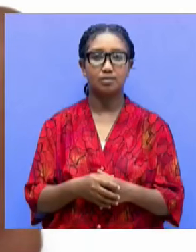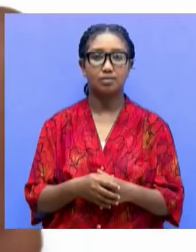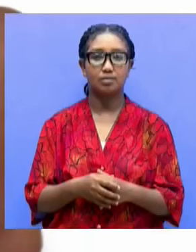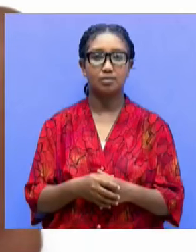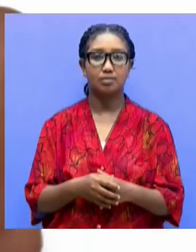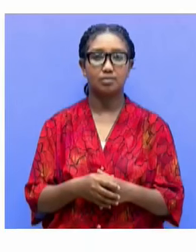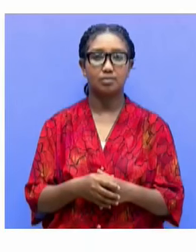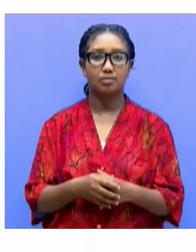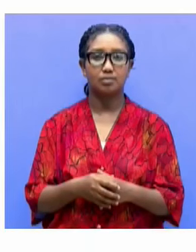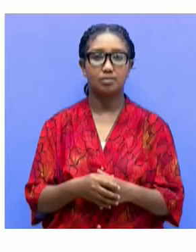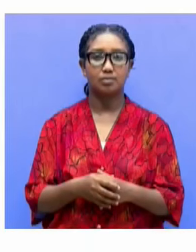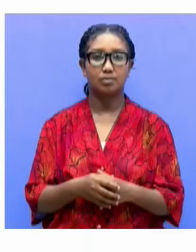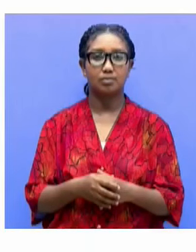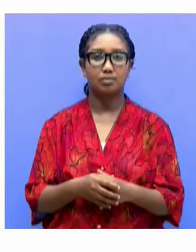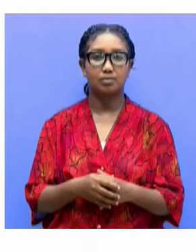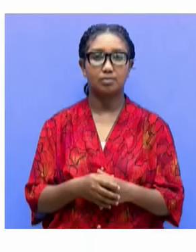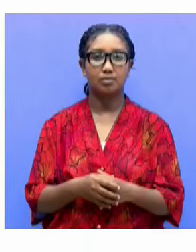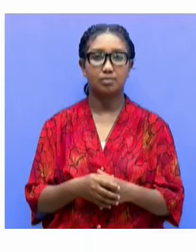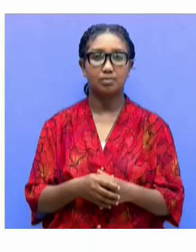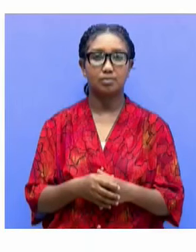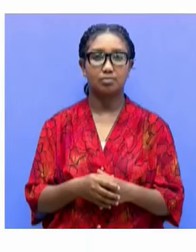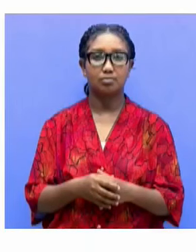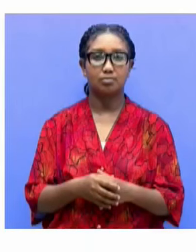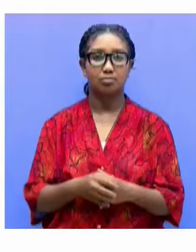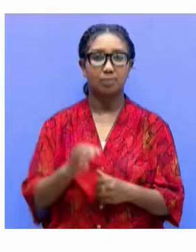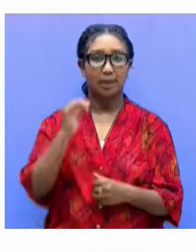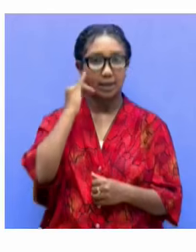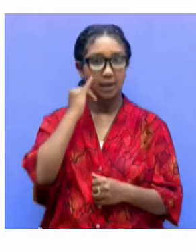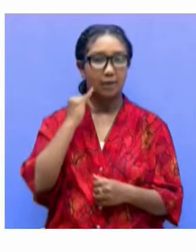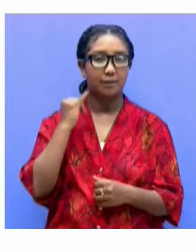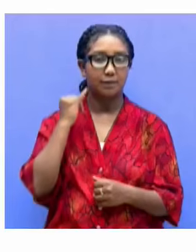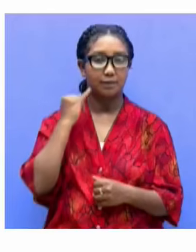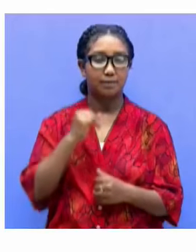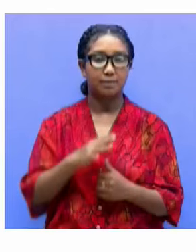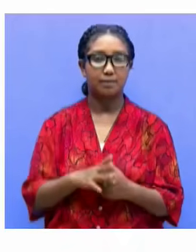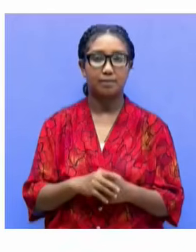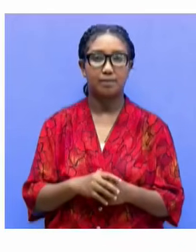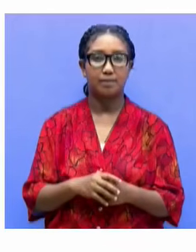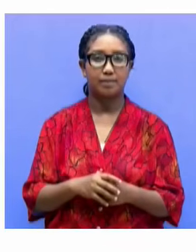all right, the last one, if